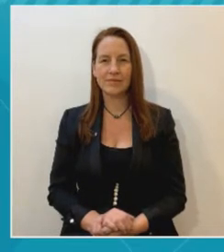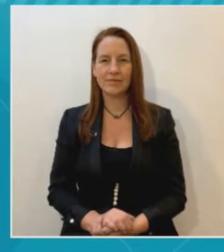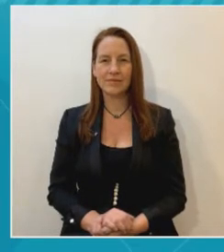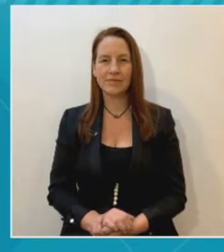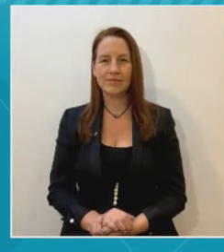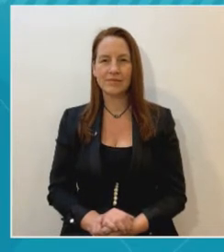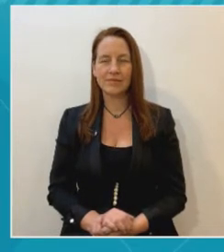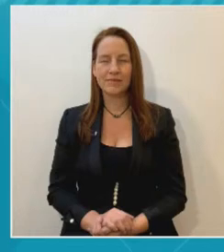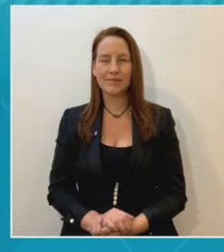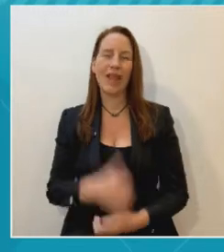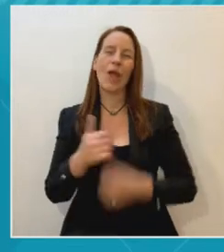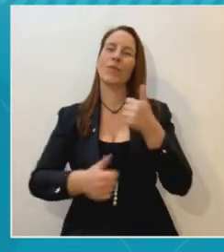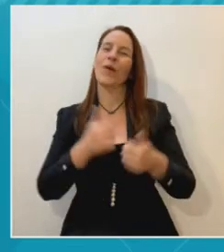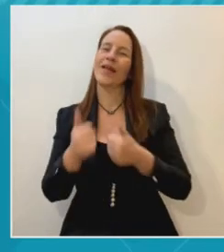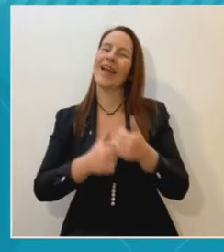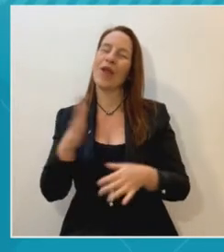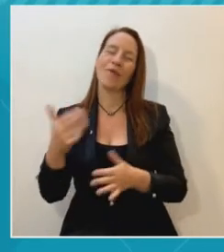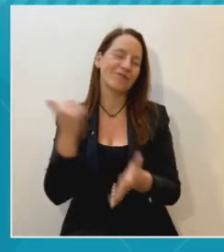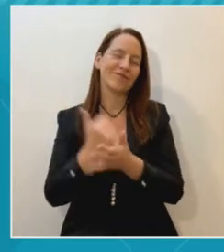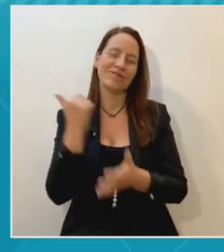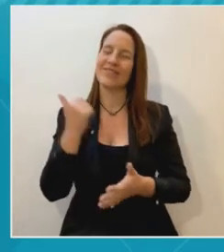done, fantastic.